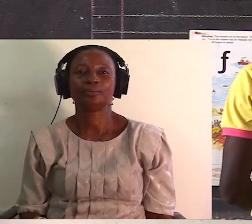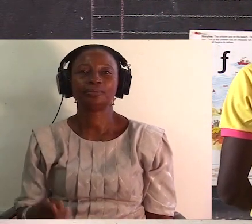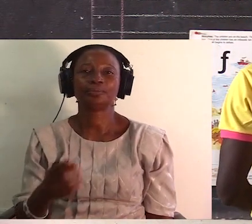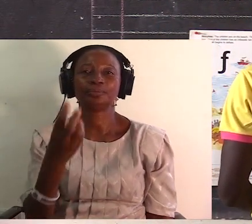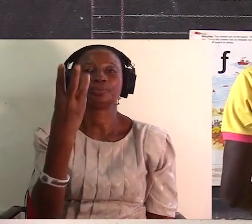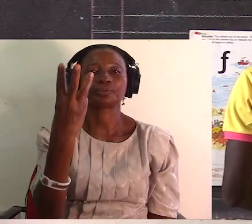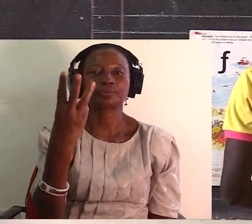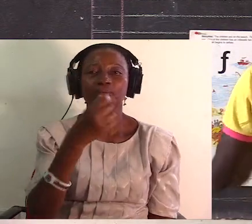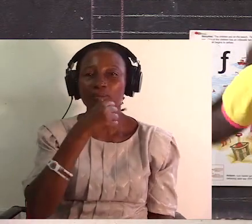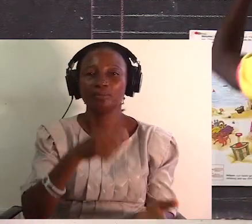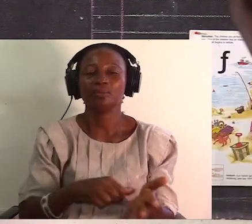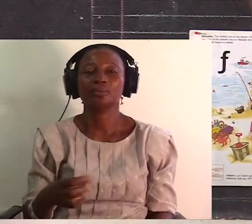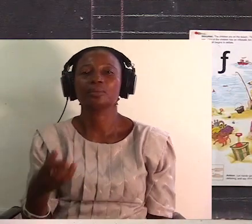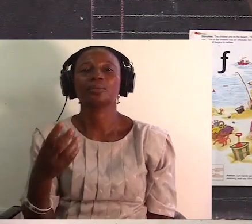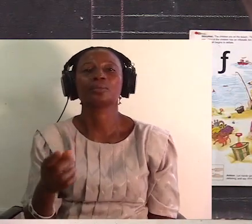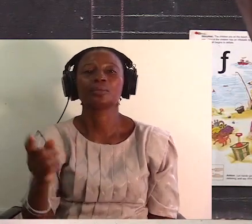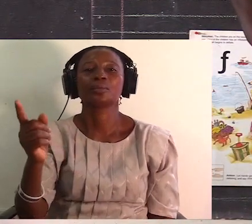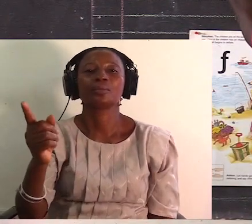Let's have the third one.